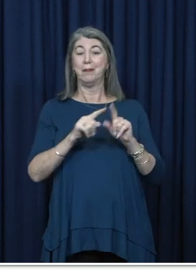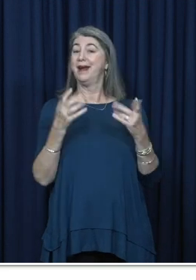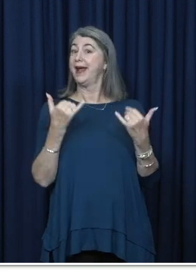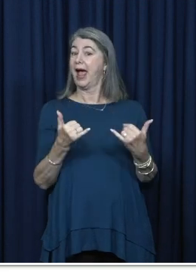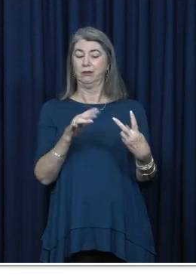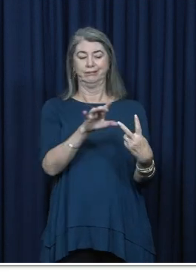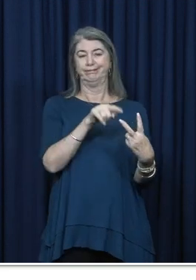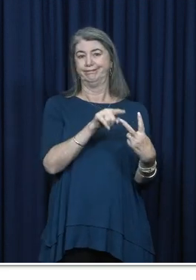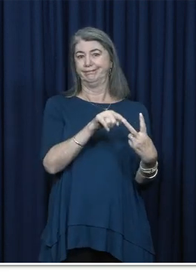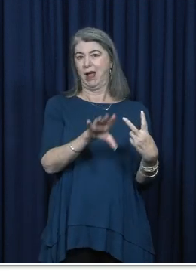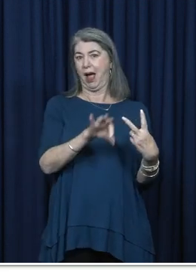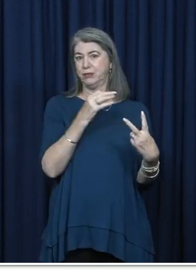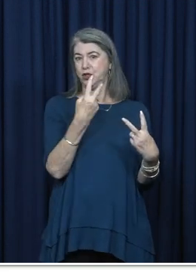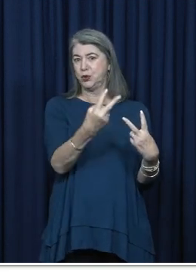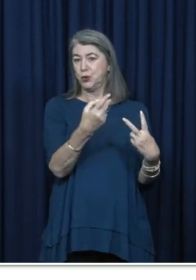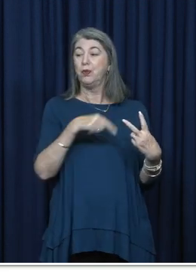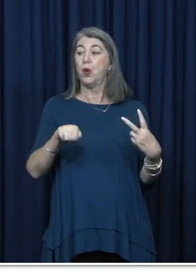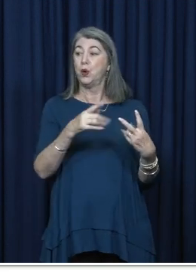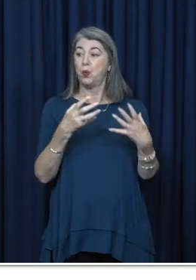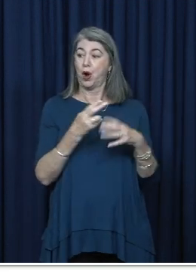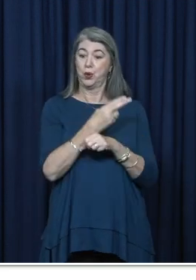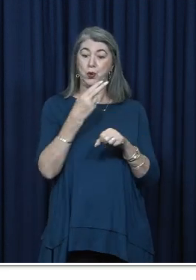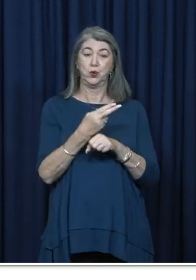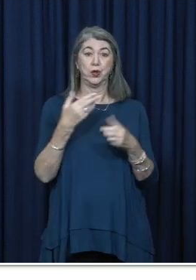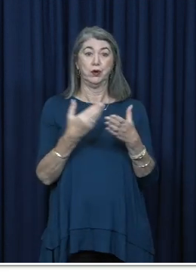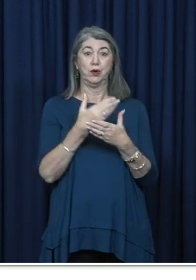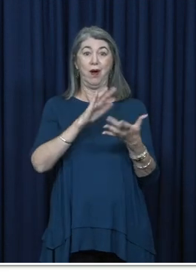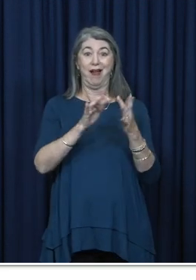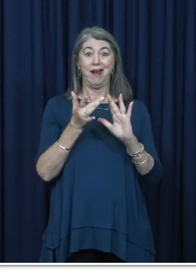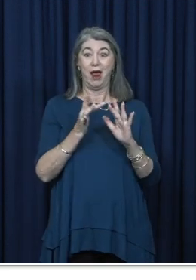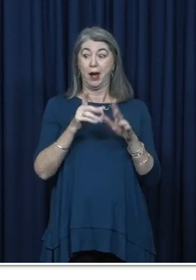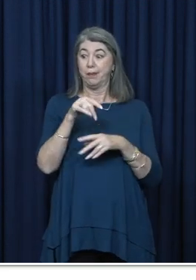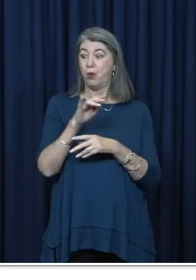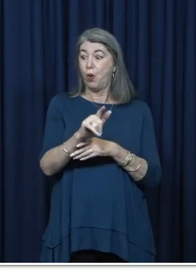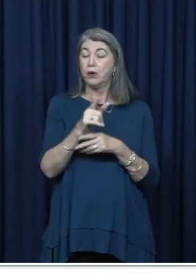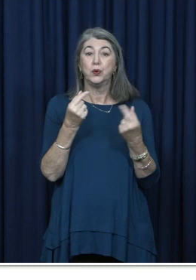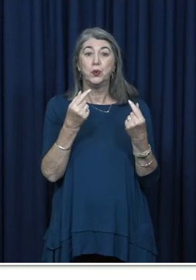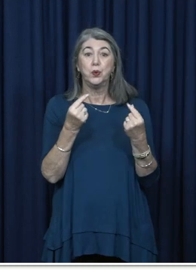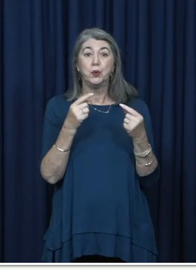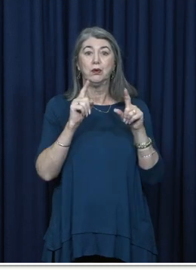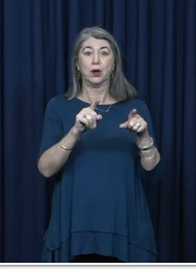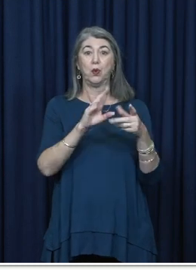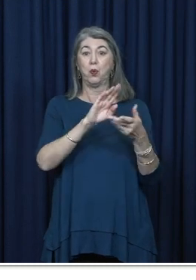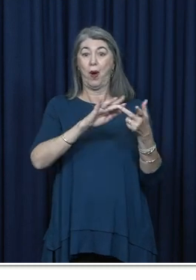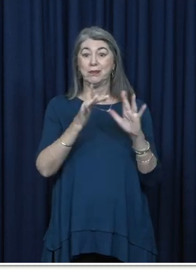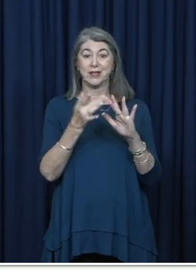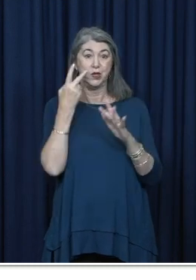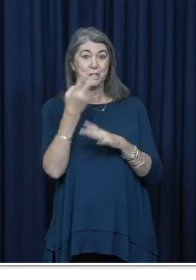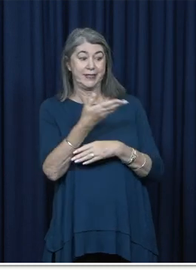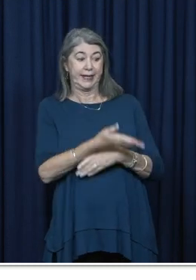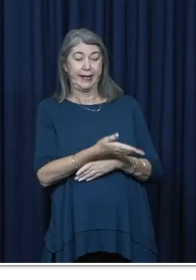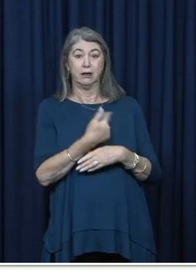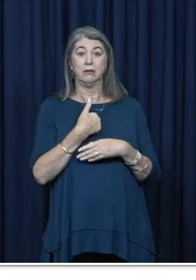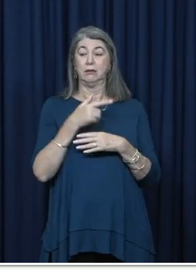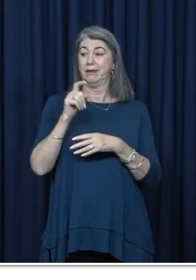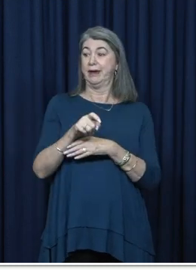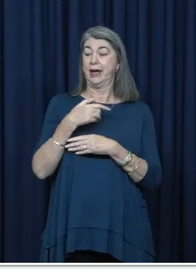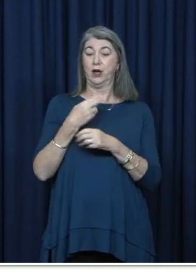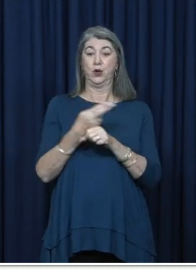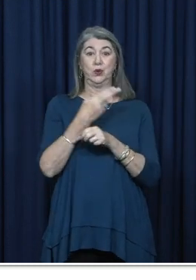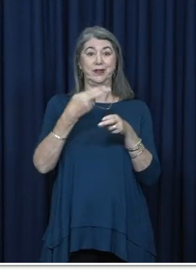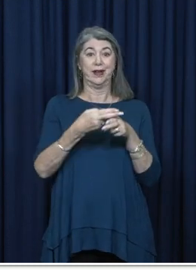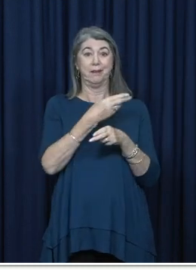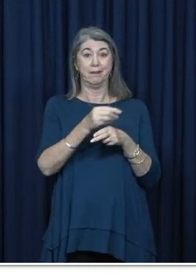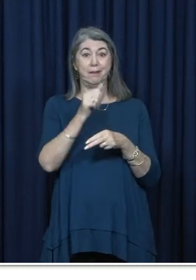select option 2. So for those who wish to use a new online portal, simply go to the website you see on your screen. You will need a username